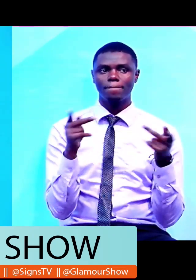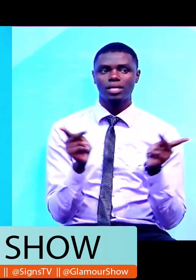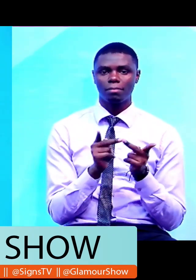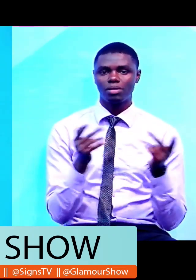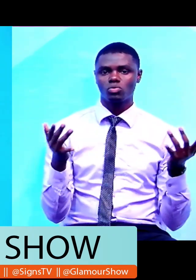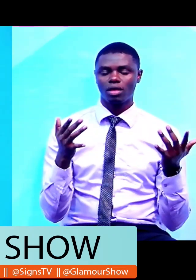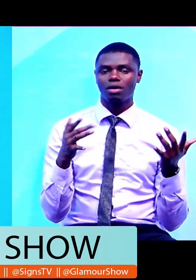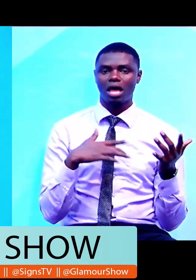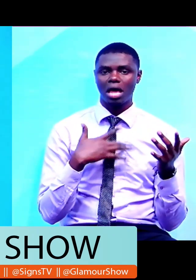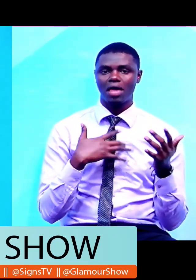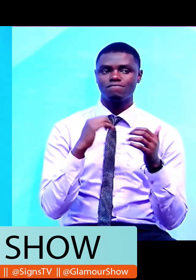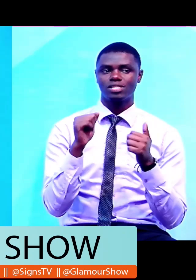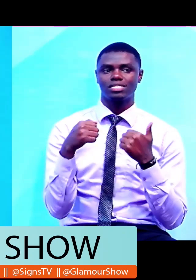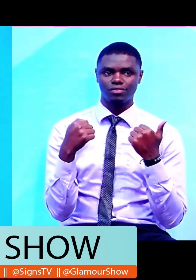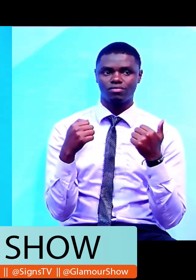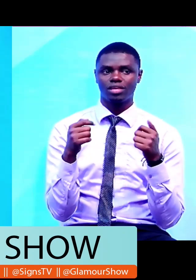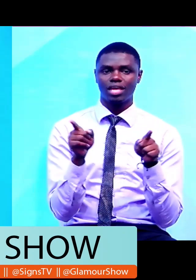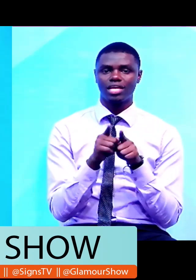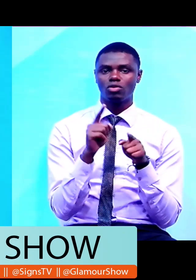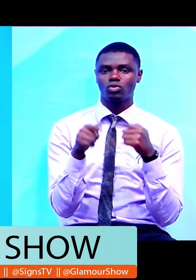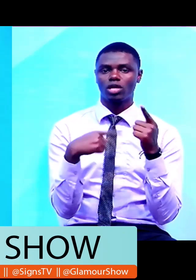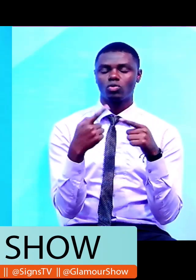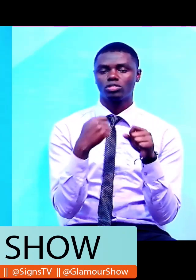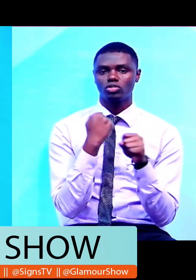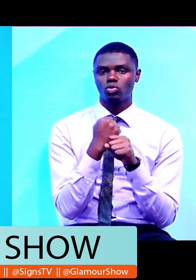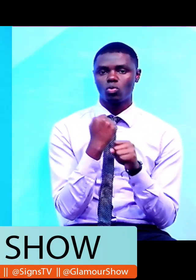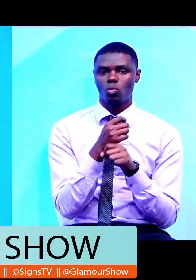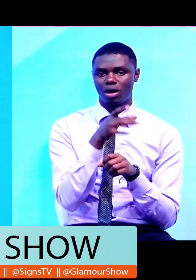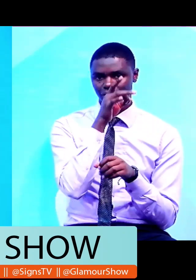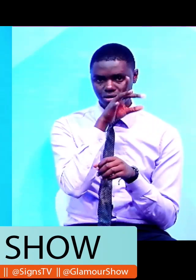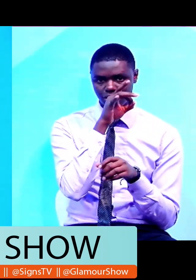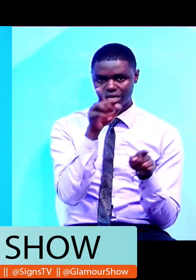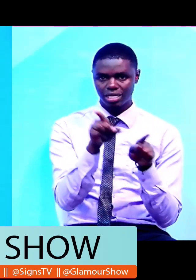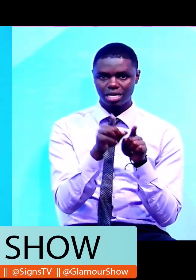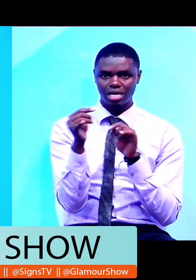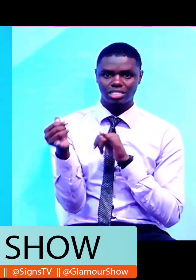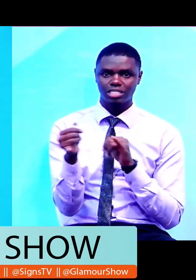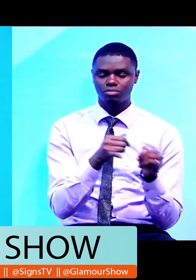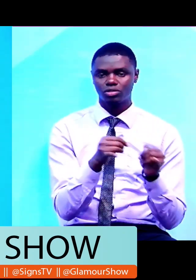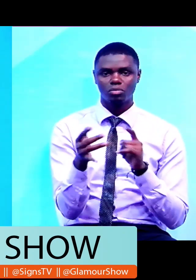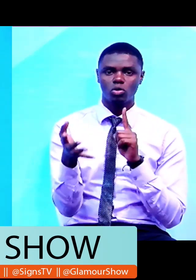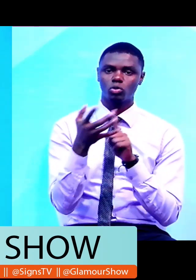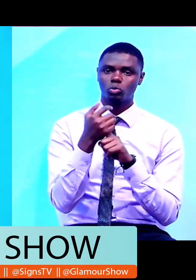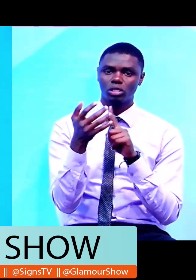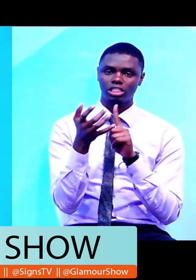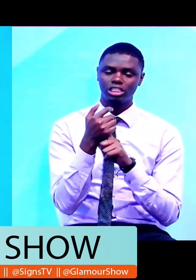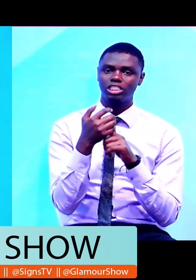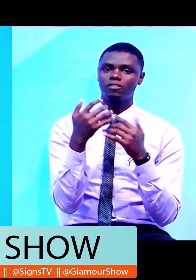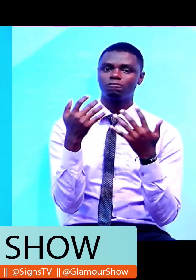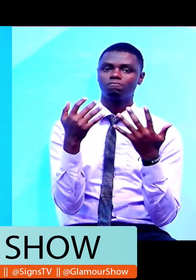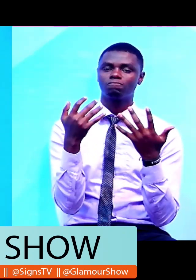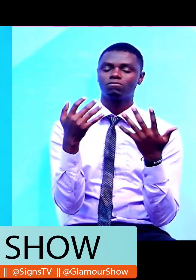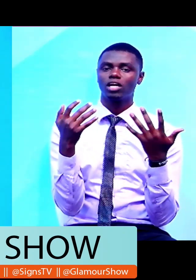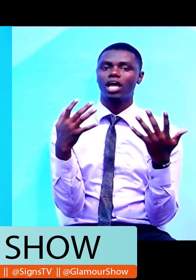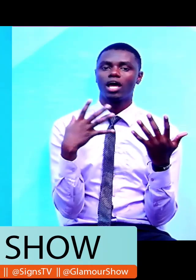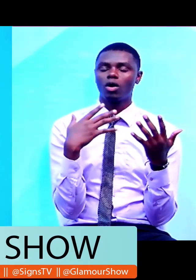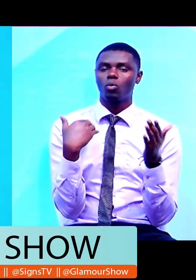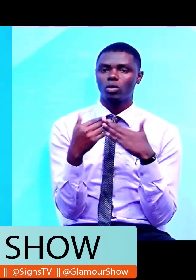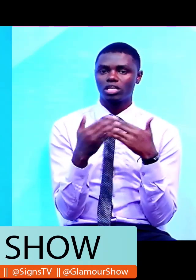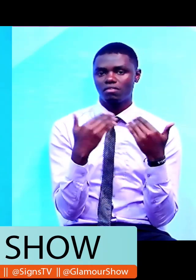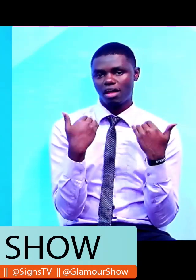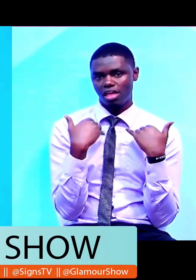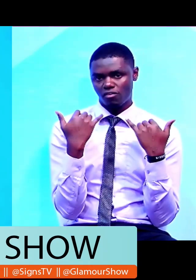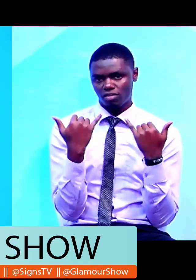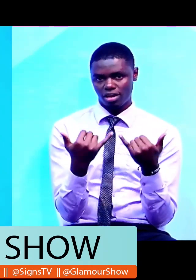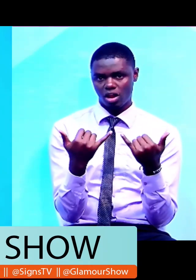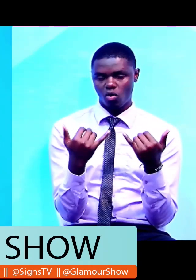safe, and I continued working hard as a model to get to where I am, to get to the pageant where I am right now.